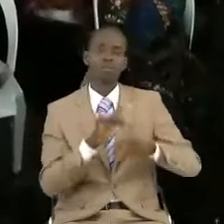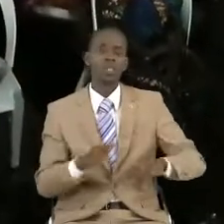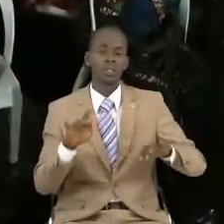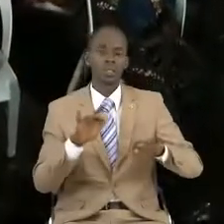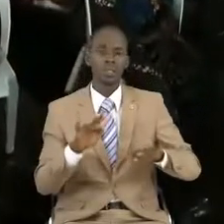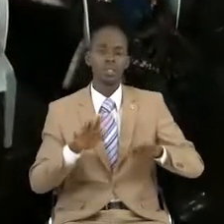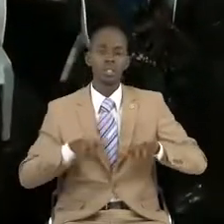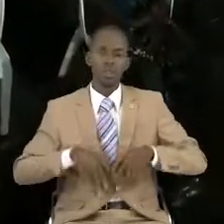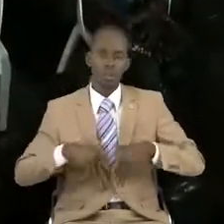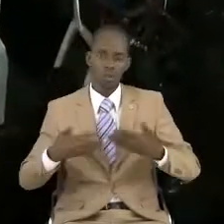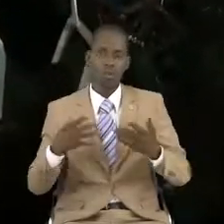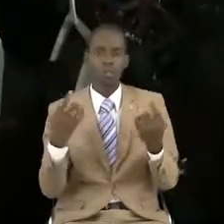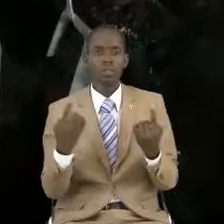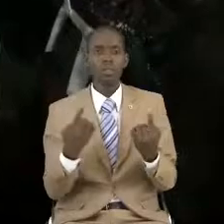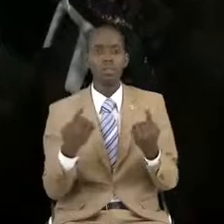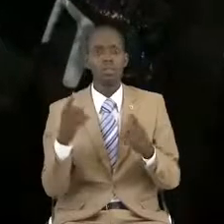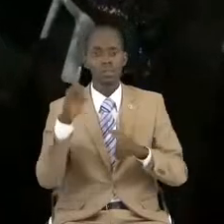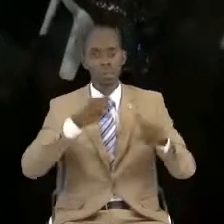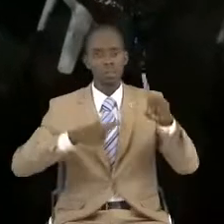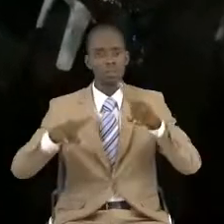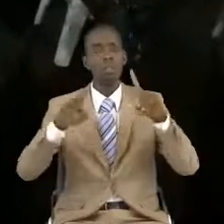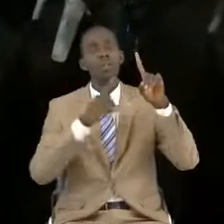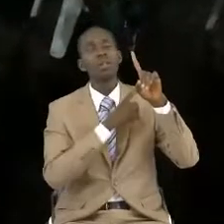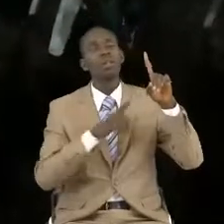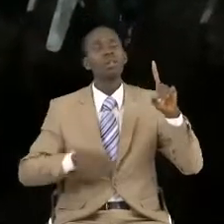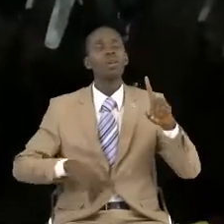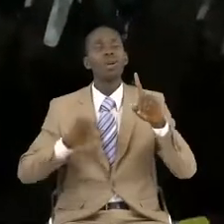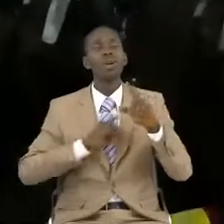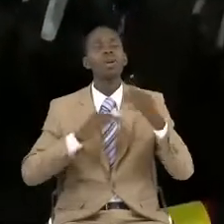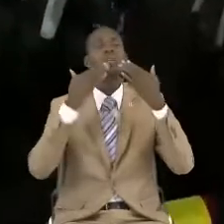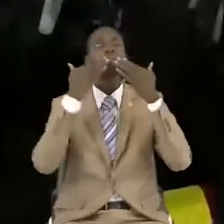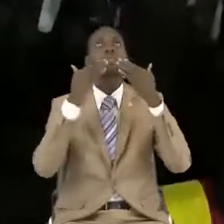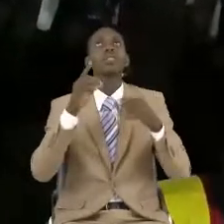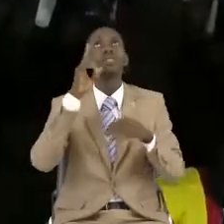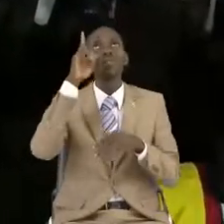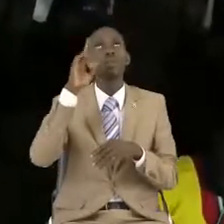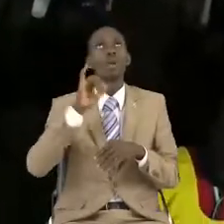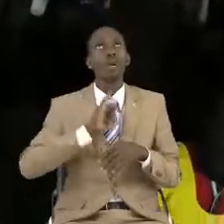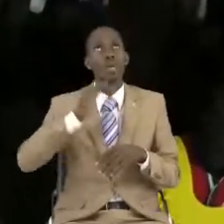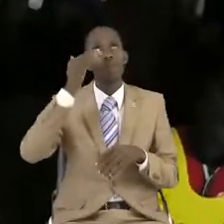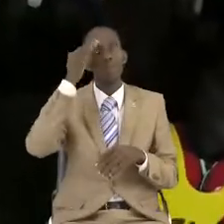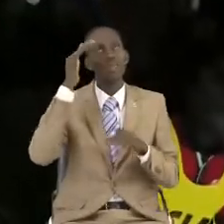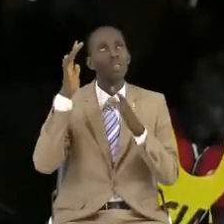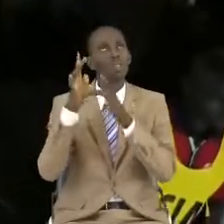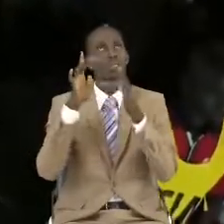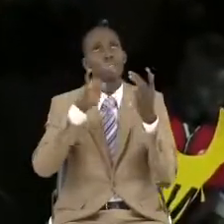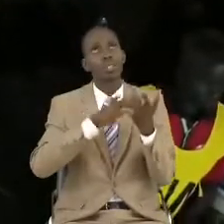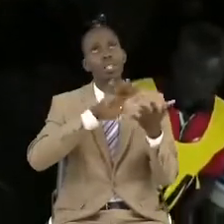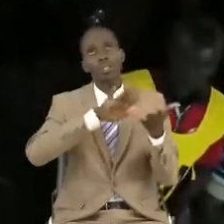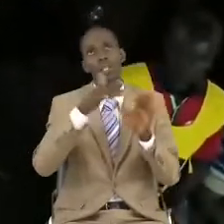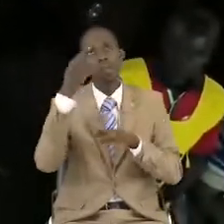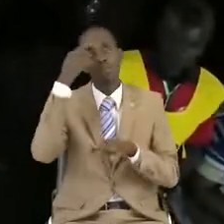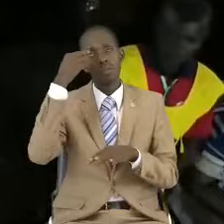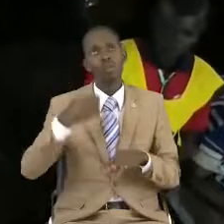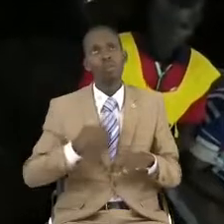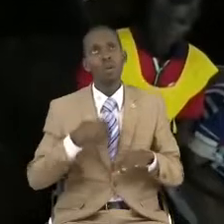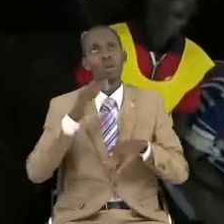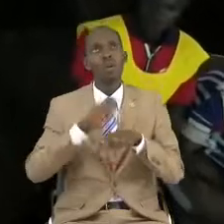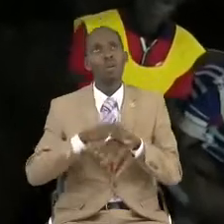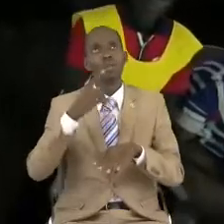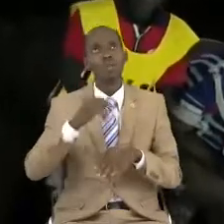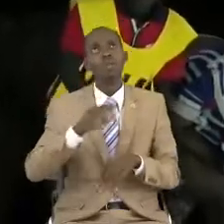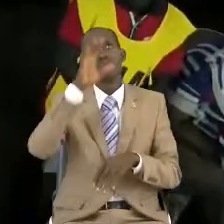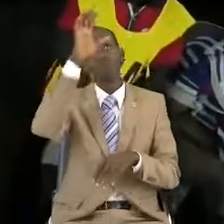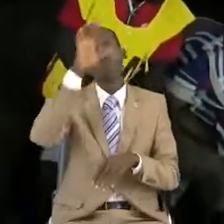say lord i thank you i know jesus died for me on the cross of calvary